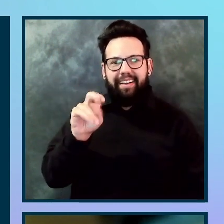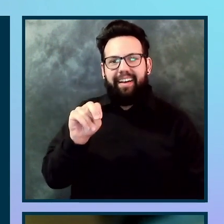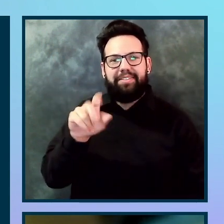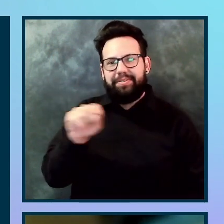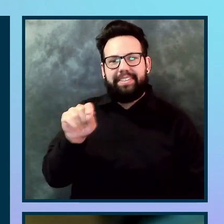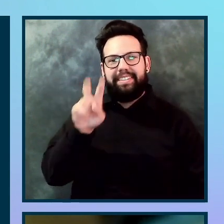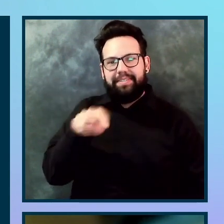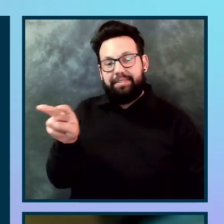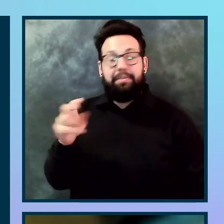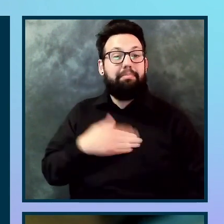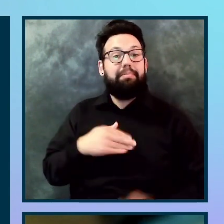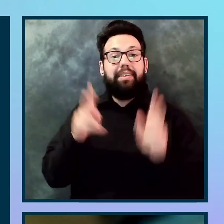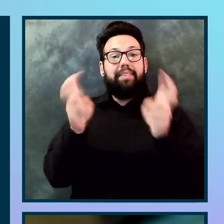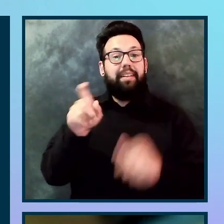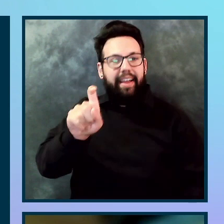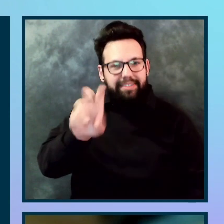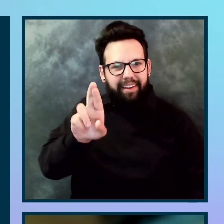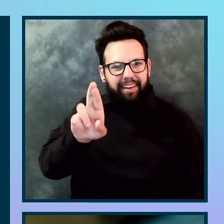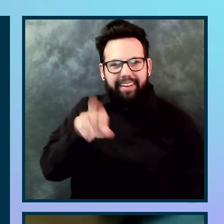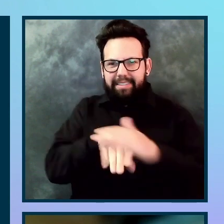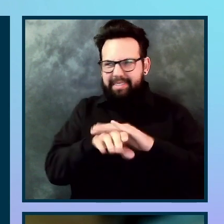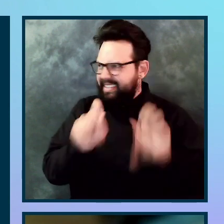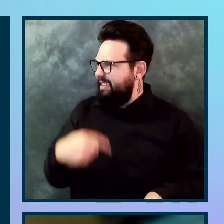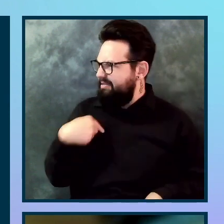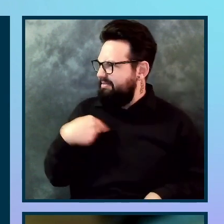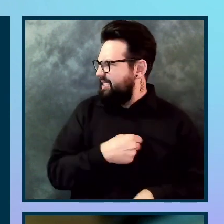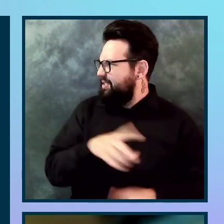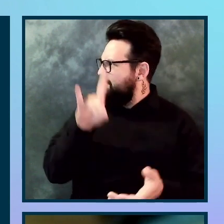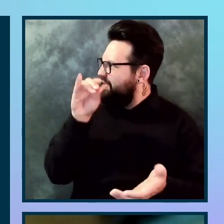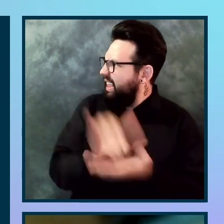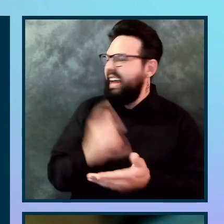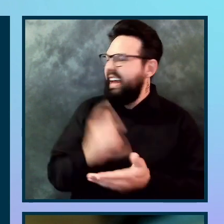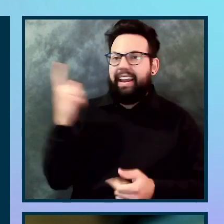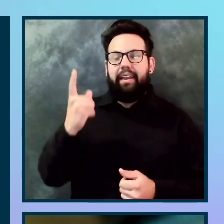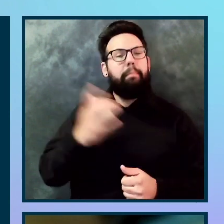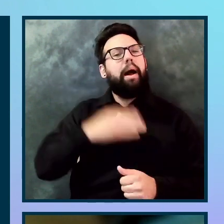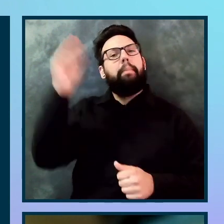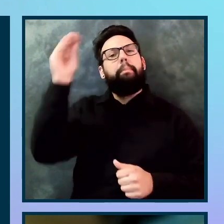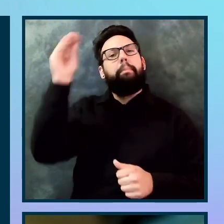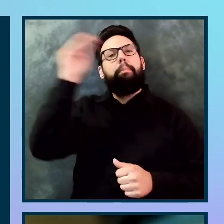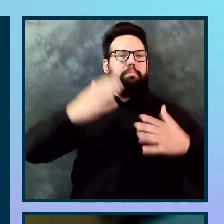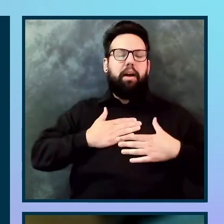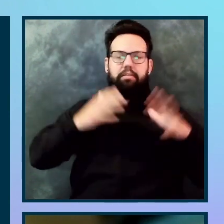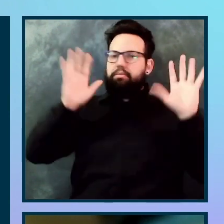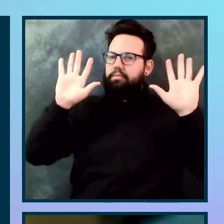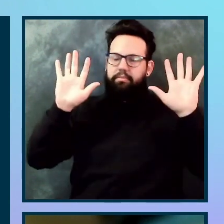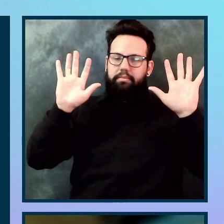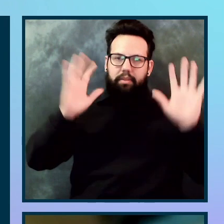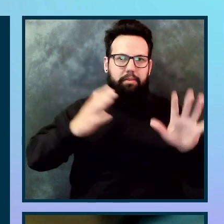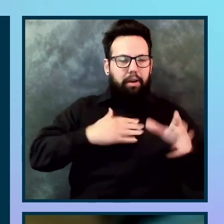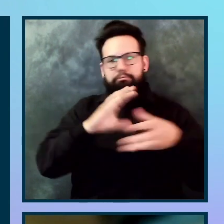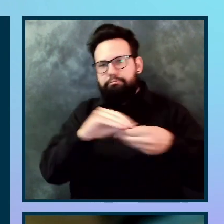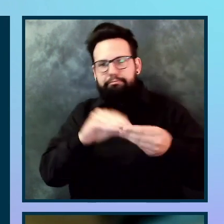XR Accessibility. Can we do that? All thoughts and opinions expressed in this presentation are my own. Please feel free